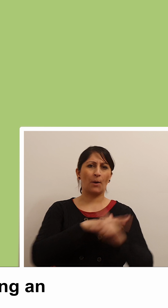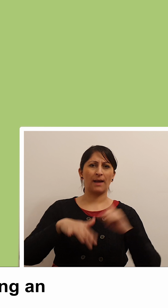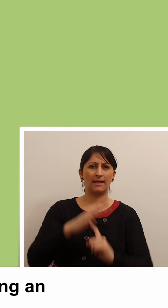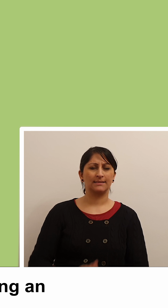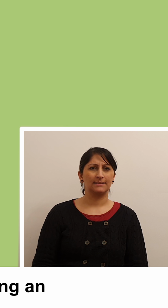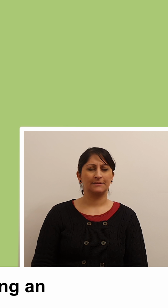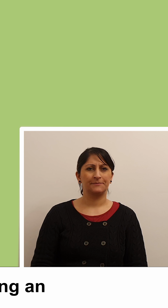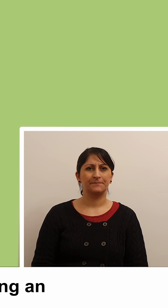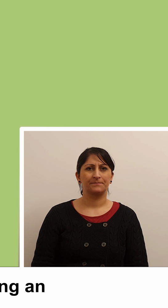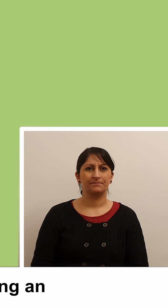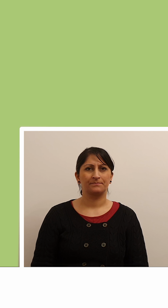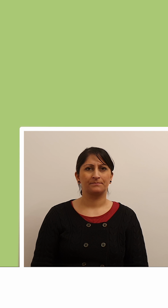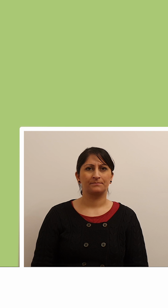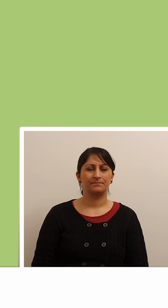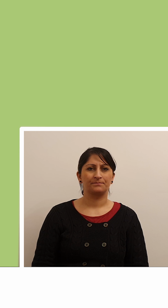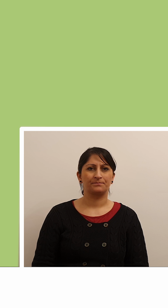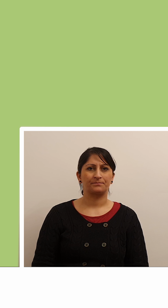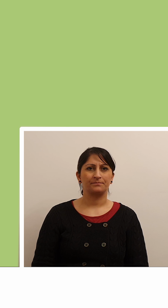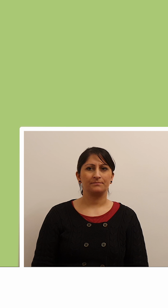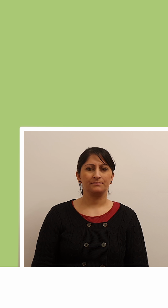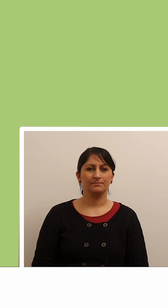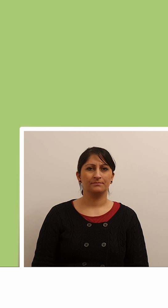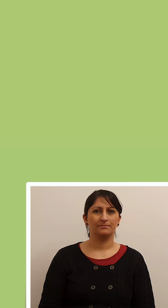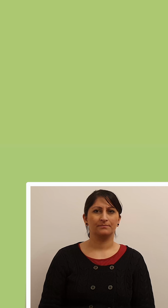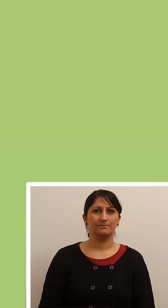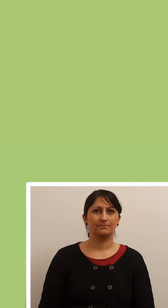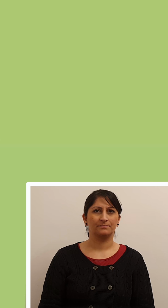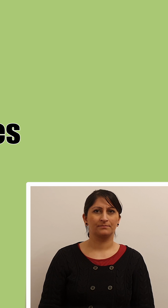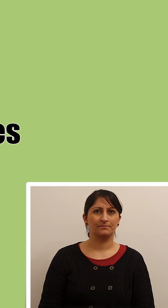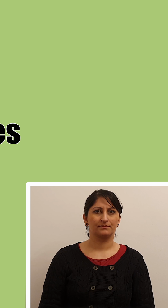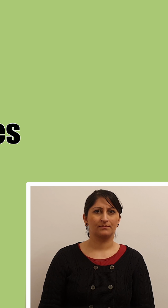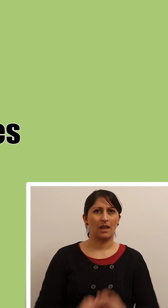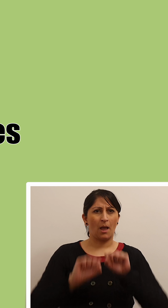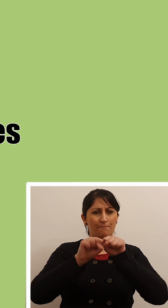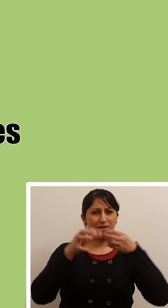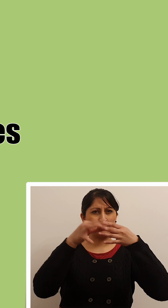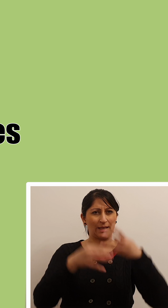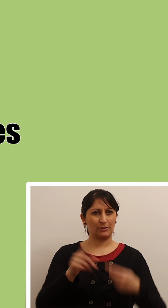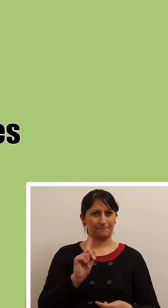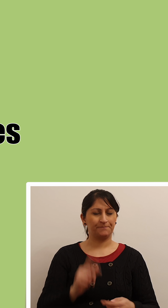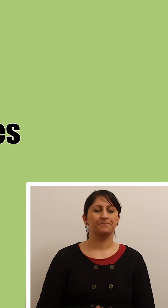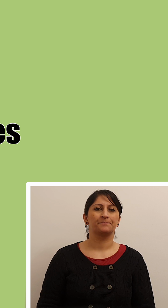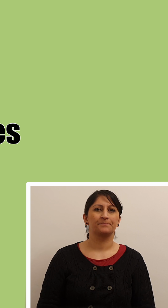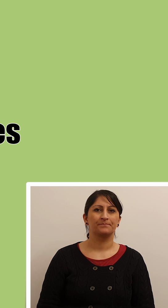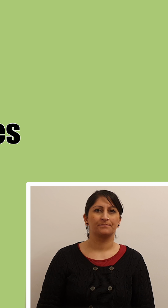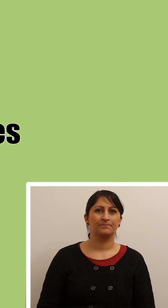practices when organising an inclusive public event. 17 events and activities,